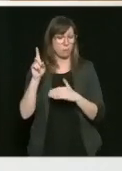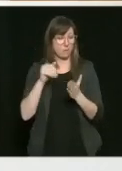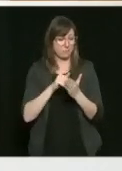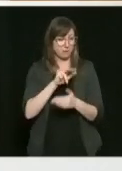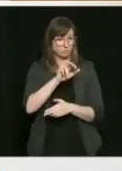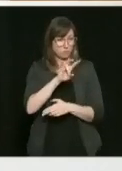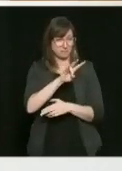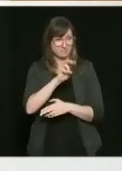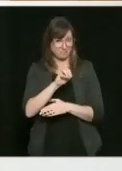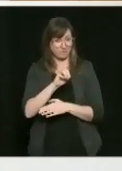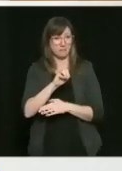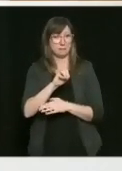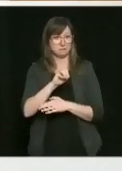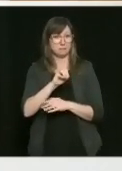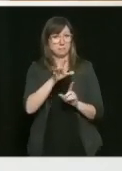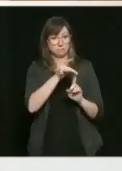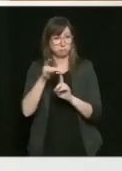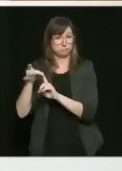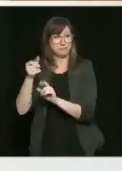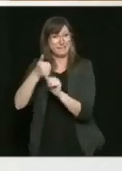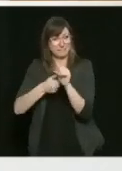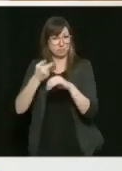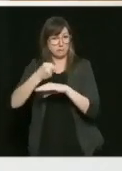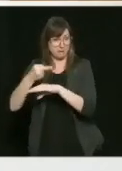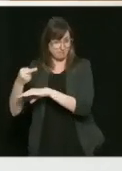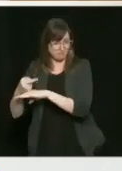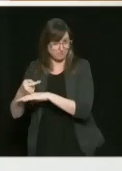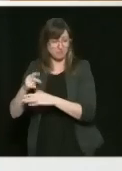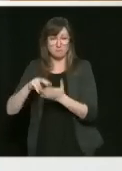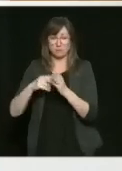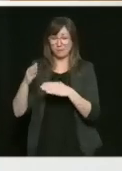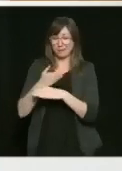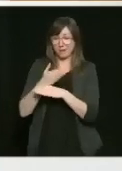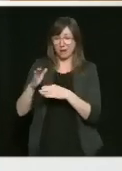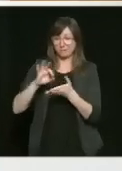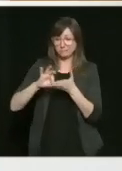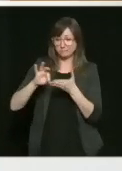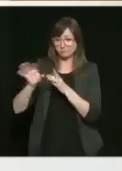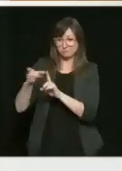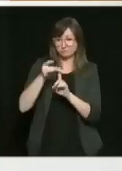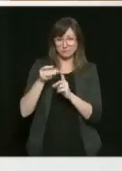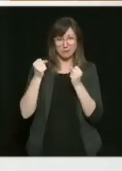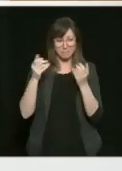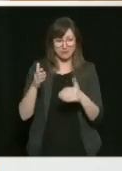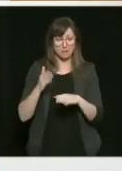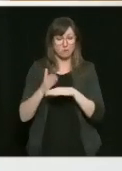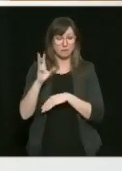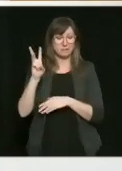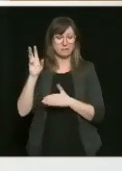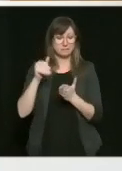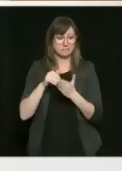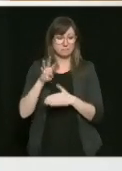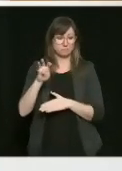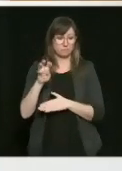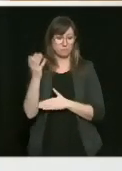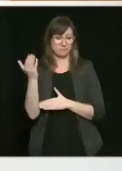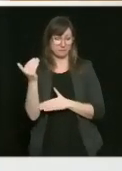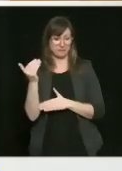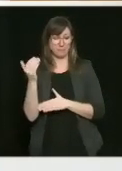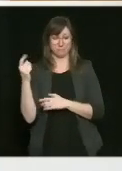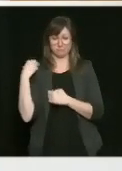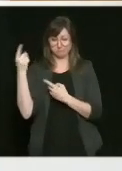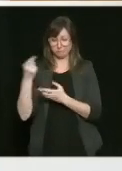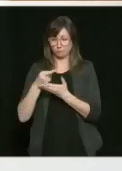and Sunday. So this brings the average daily case count to over 6,415 cases for the past